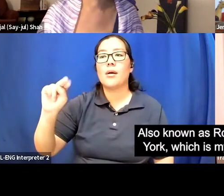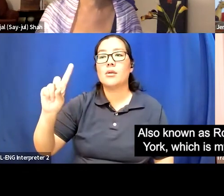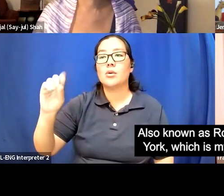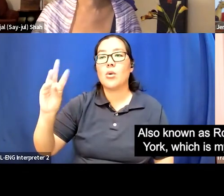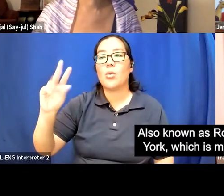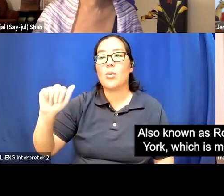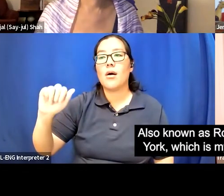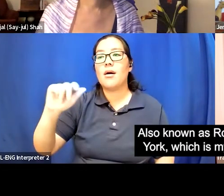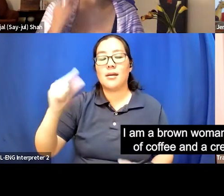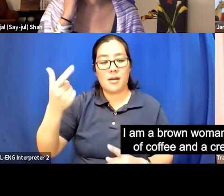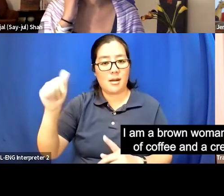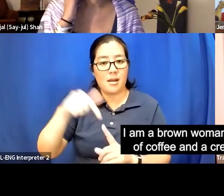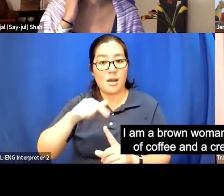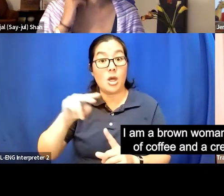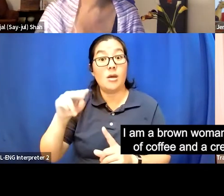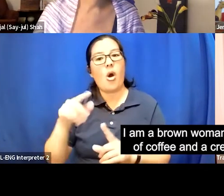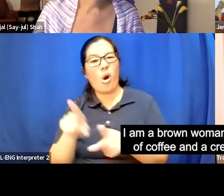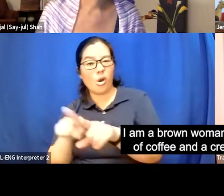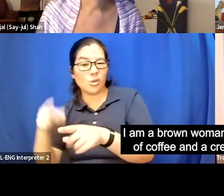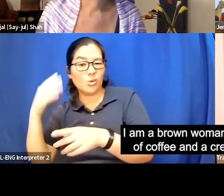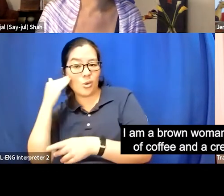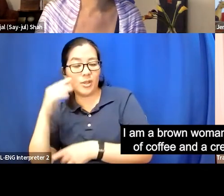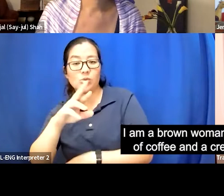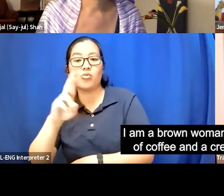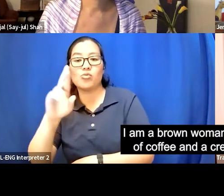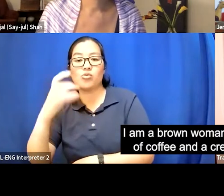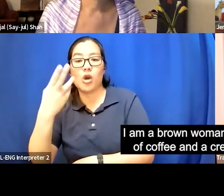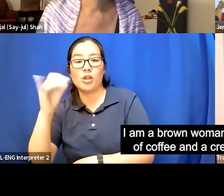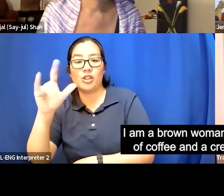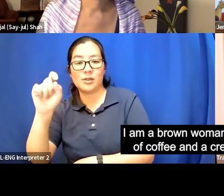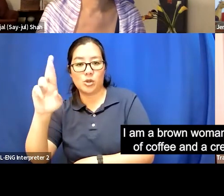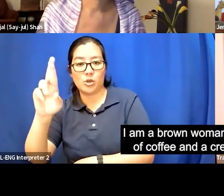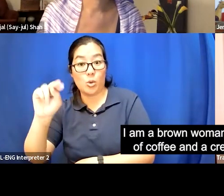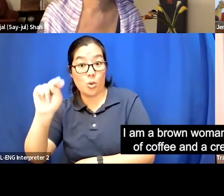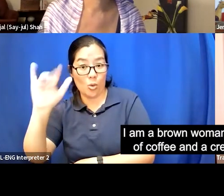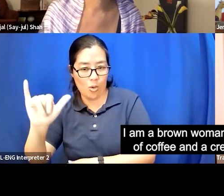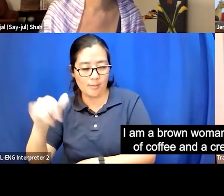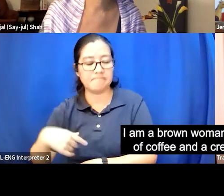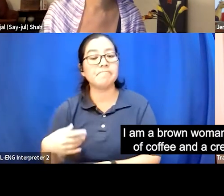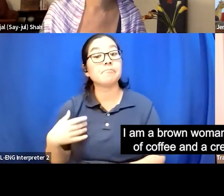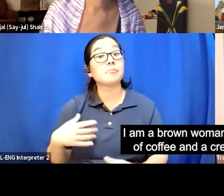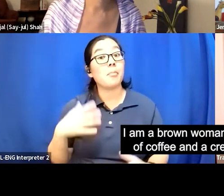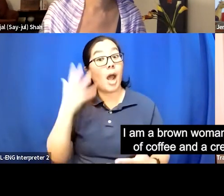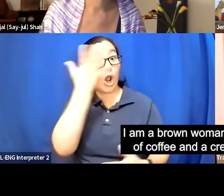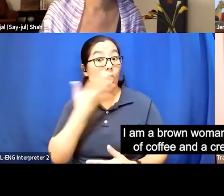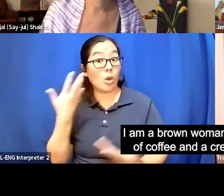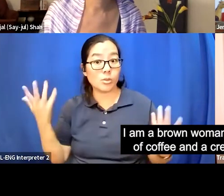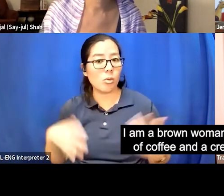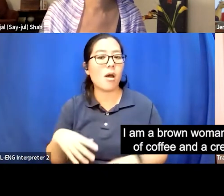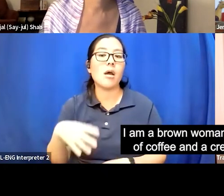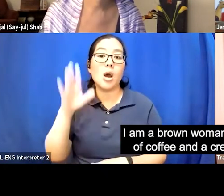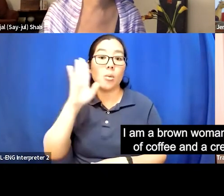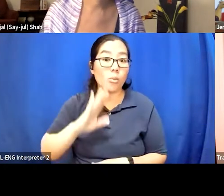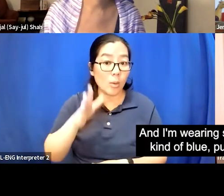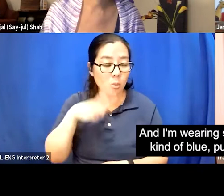hometown. I am a brown woman, about the color of coffee and a cream and a